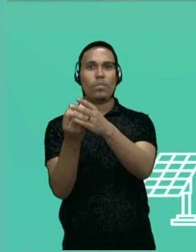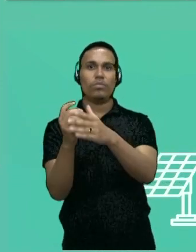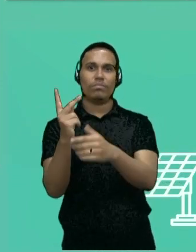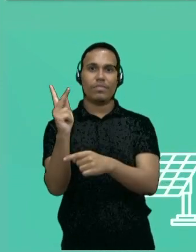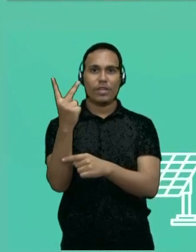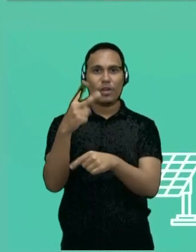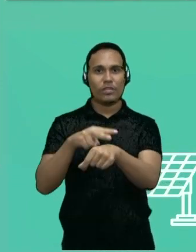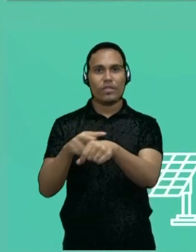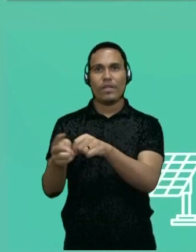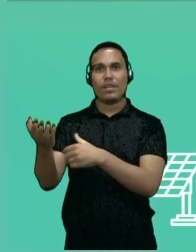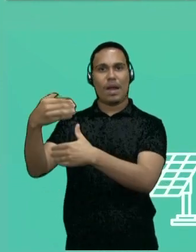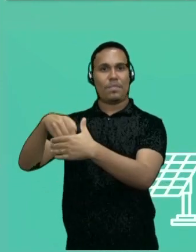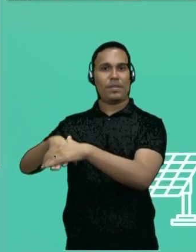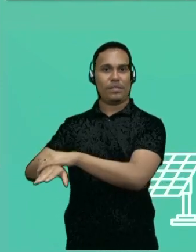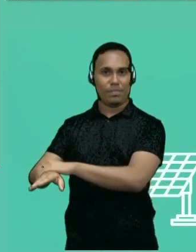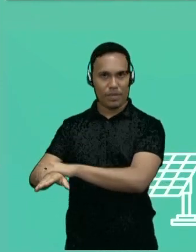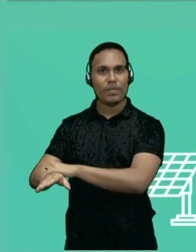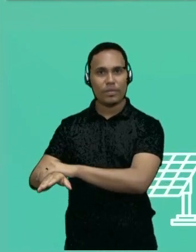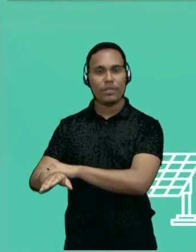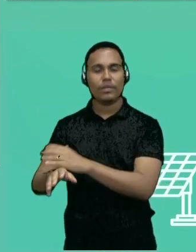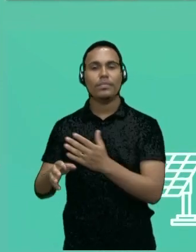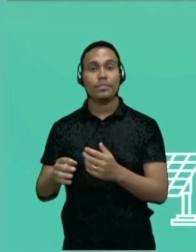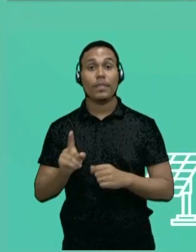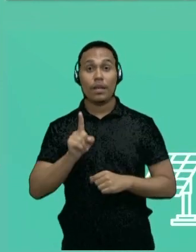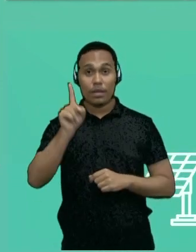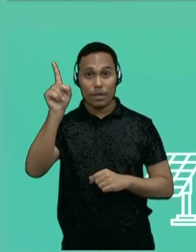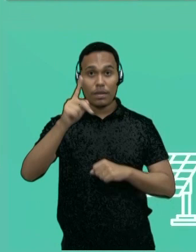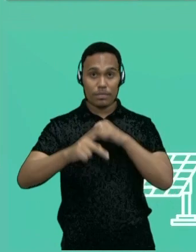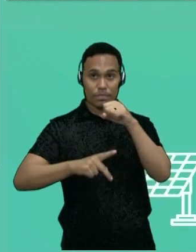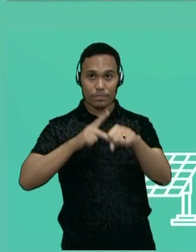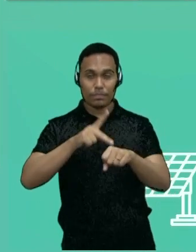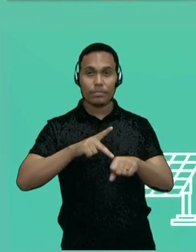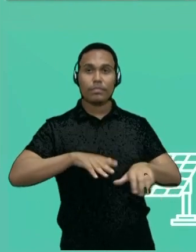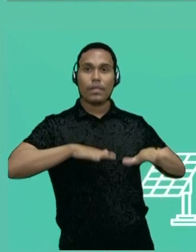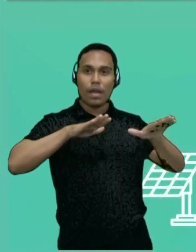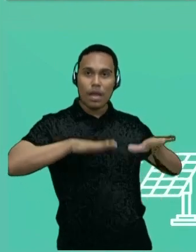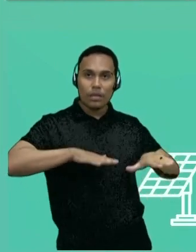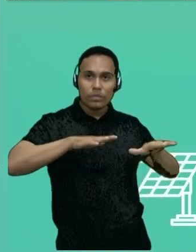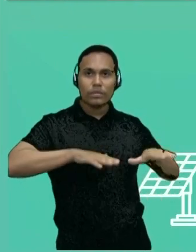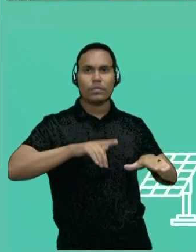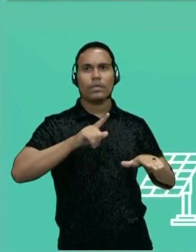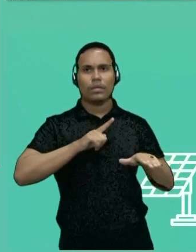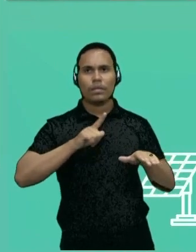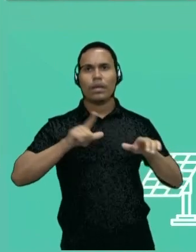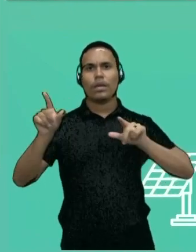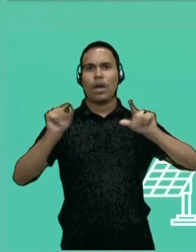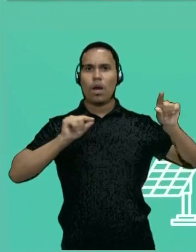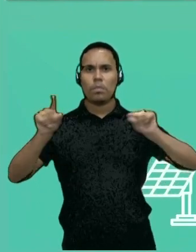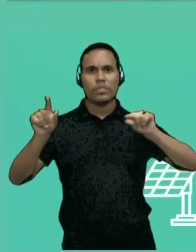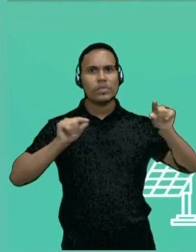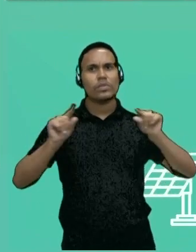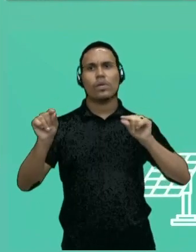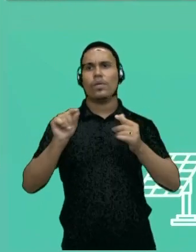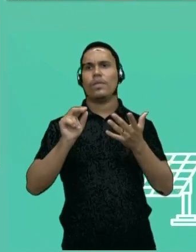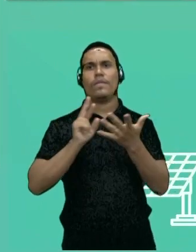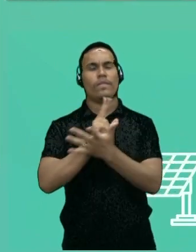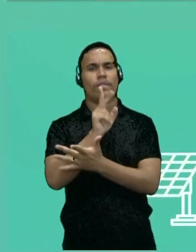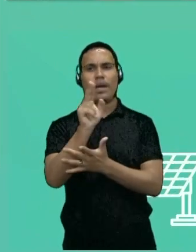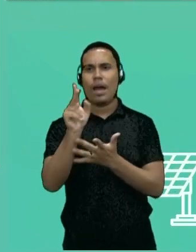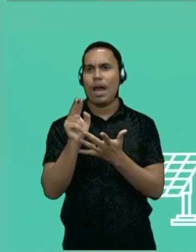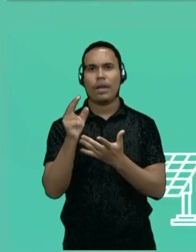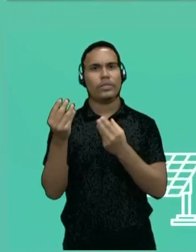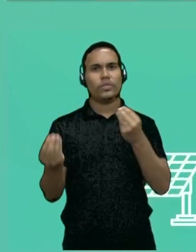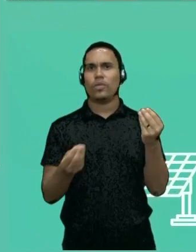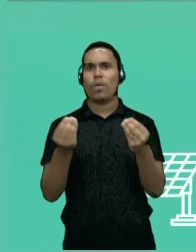beginning that the UK is naturally endowed with subsurface options in addition to these overground cylinders that can be used for